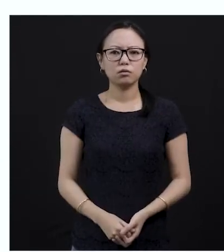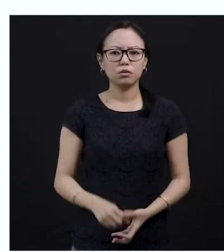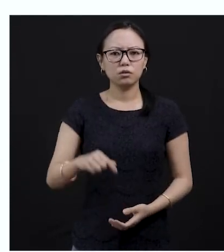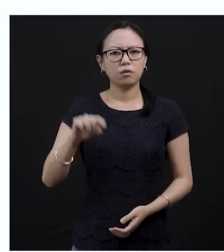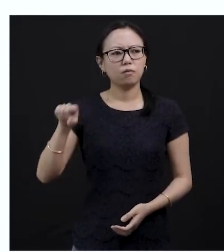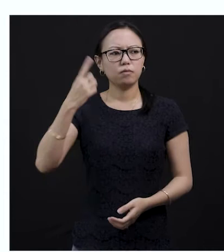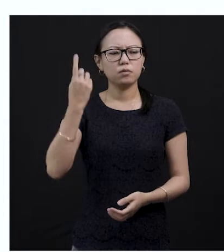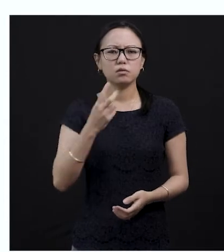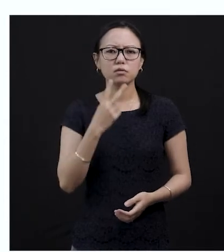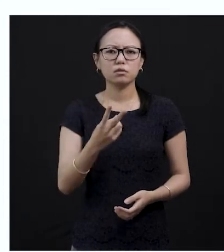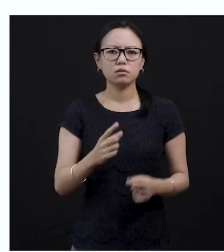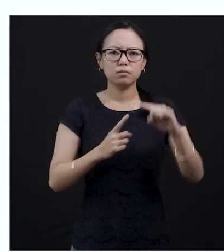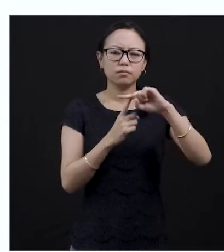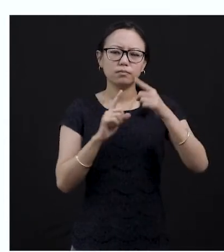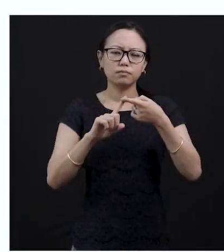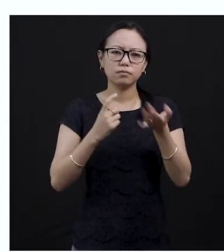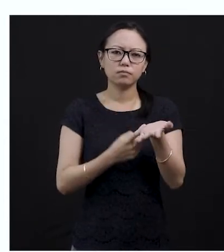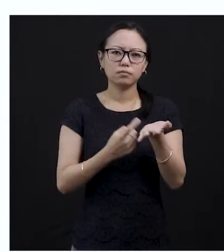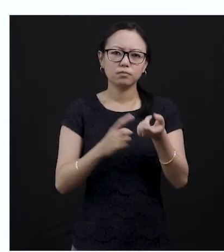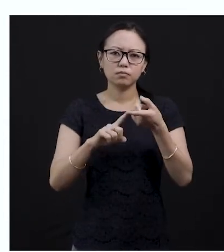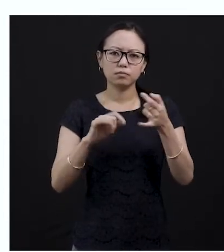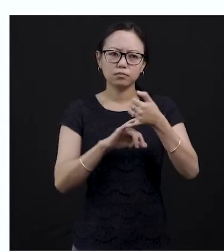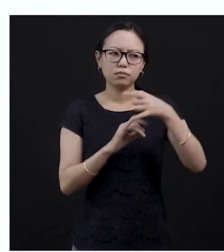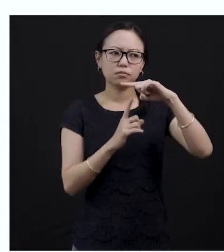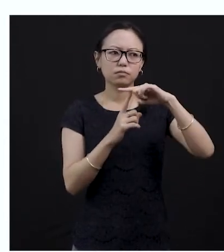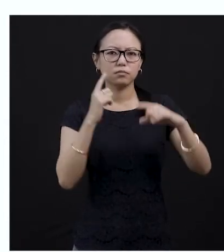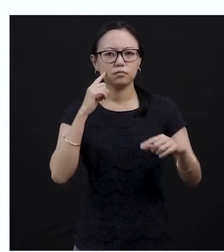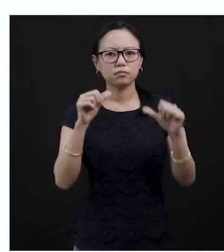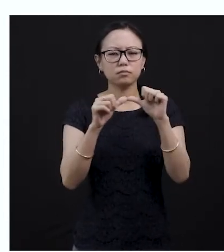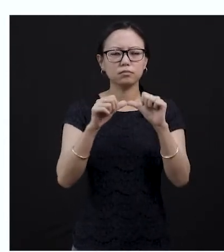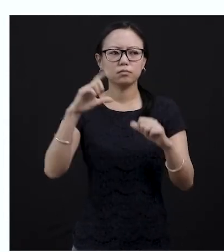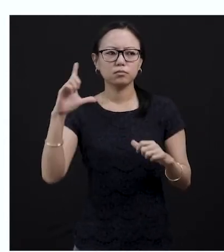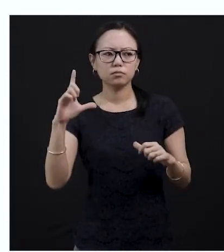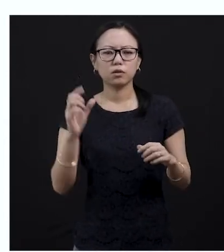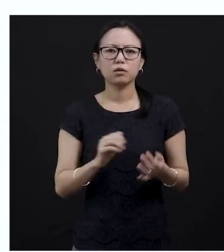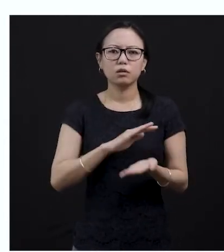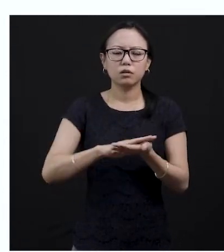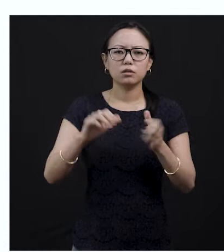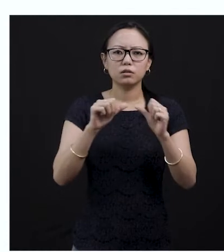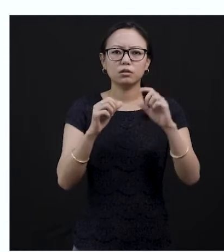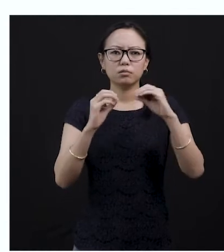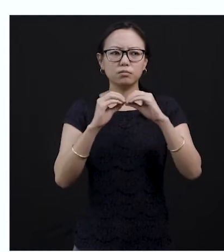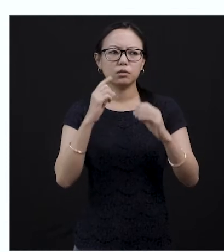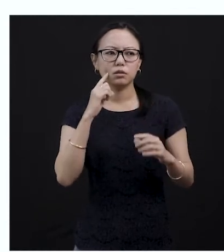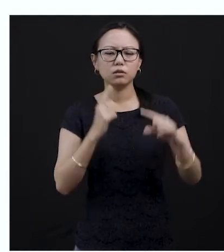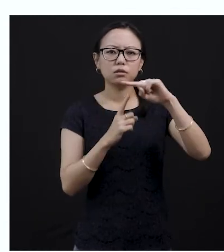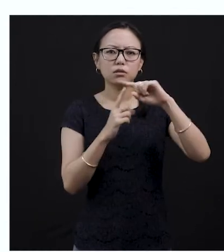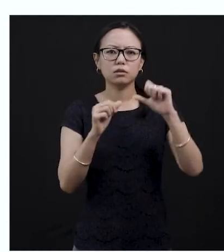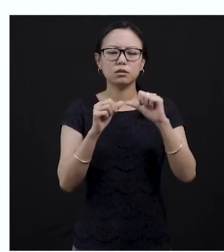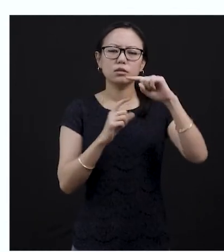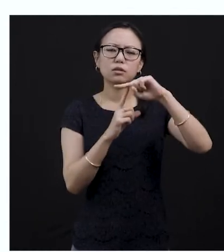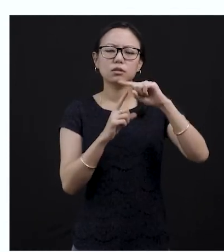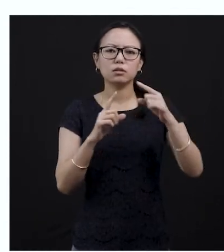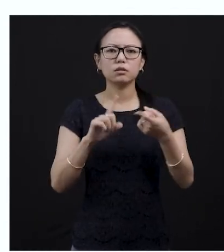And terrestrial habitat, you know that terrestrial habitat is a habitat which is on land. Okay, not on water, not on